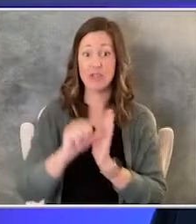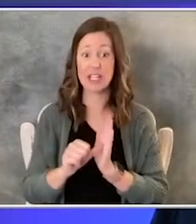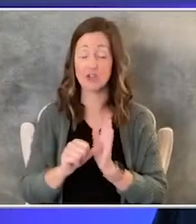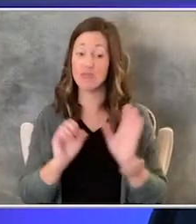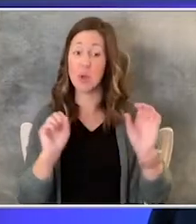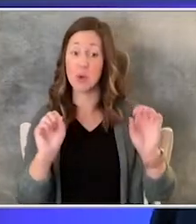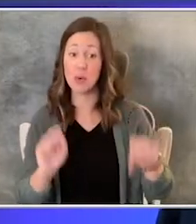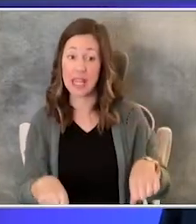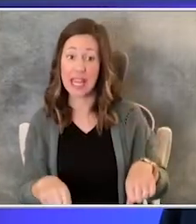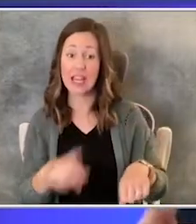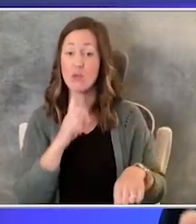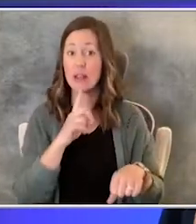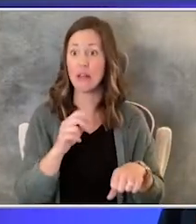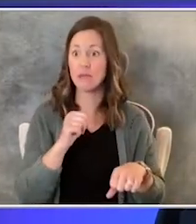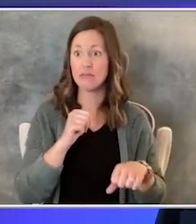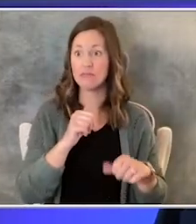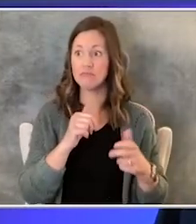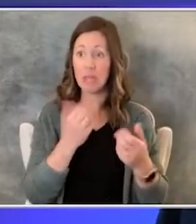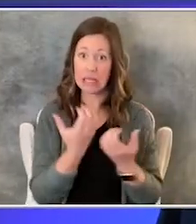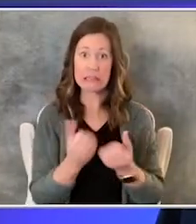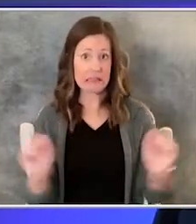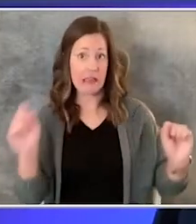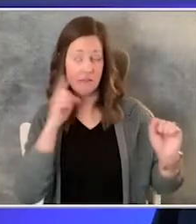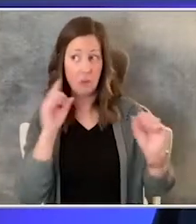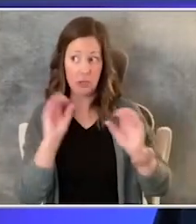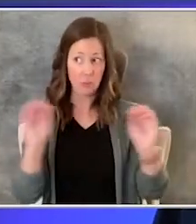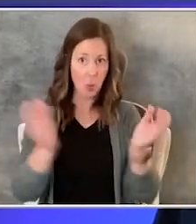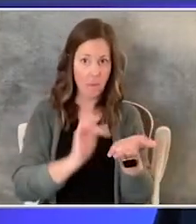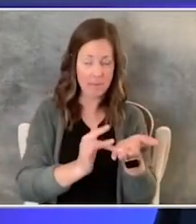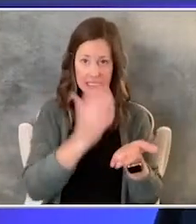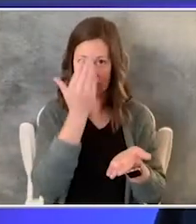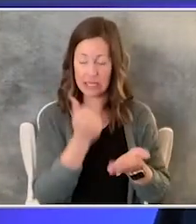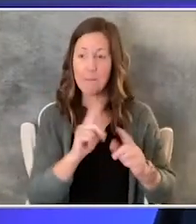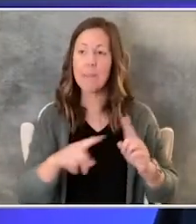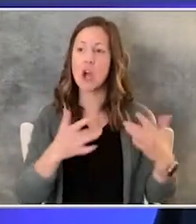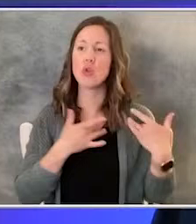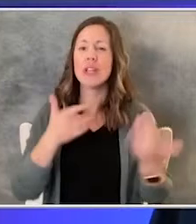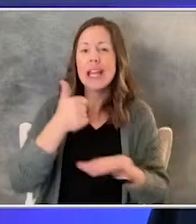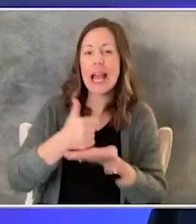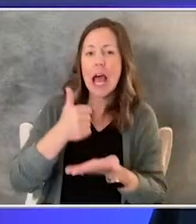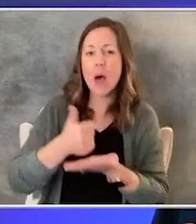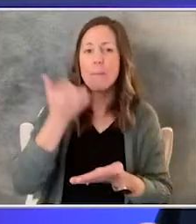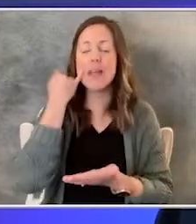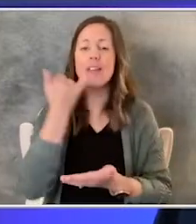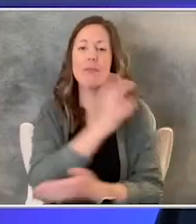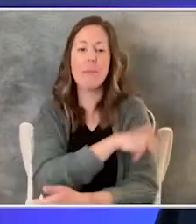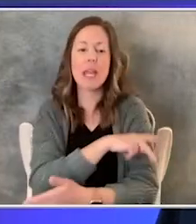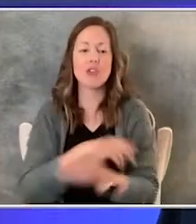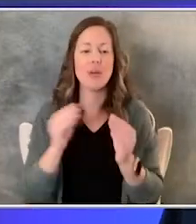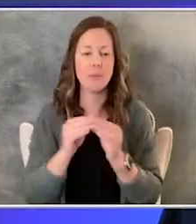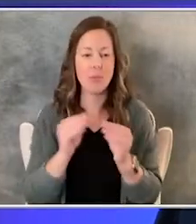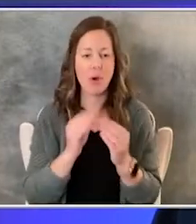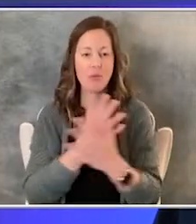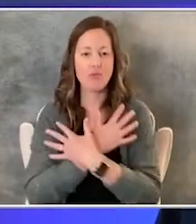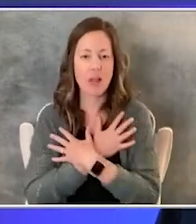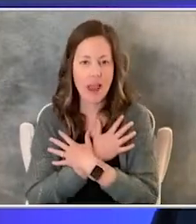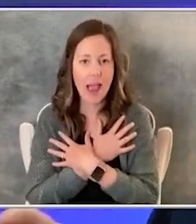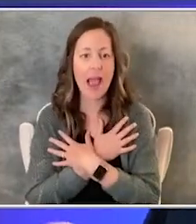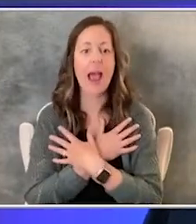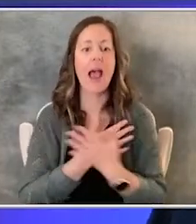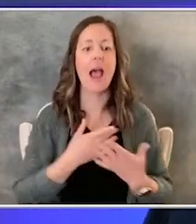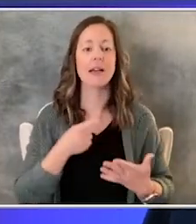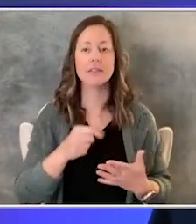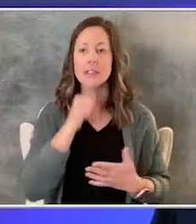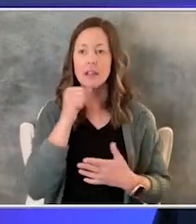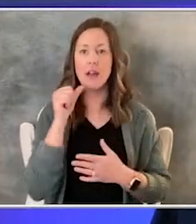this chatting to a minimum. Yeah. When it comes to the specific problem that Dr. Kennedy had, he had a total blockage in his coronary